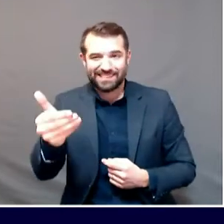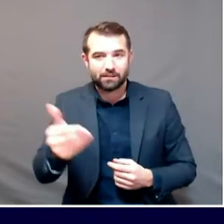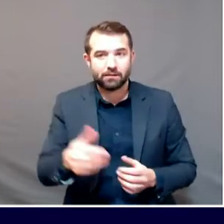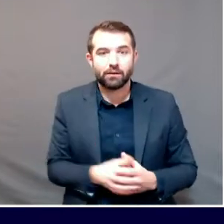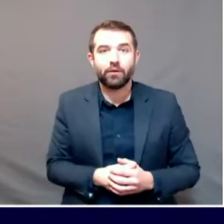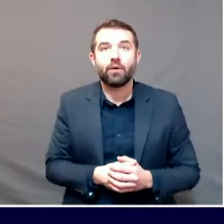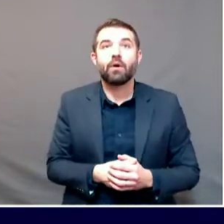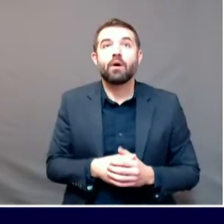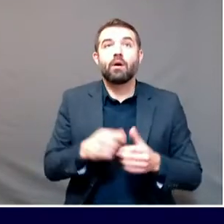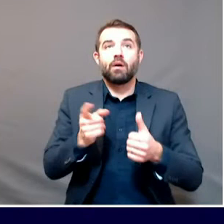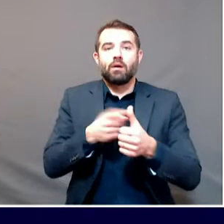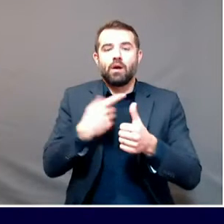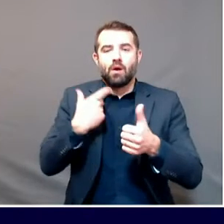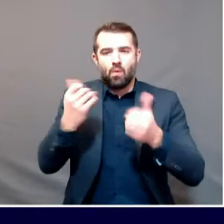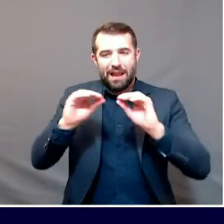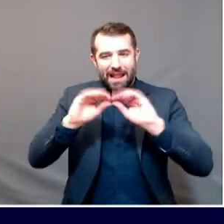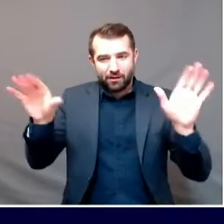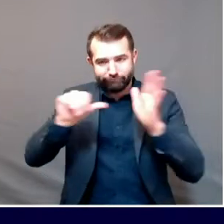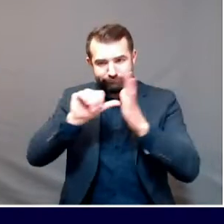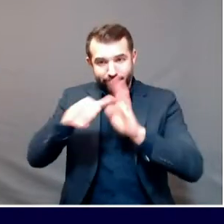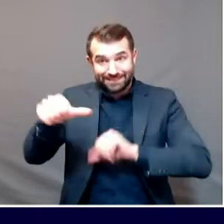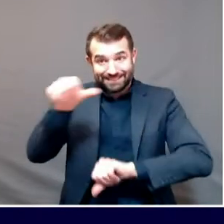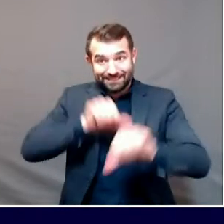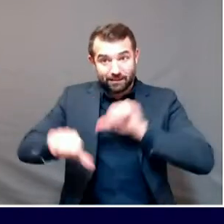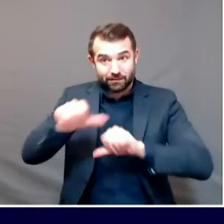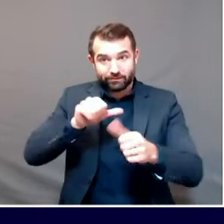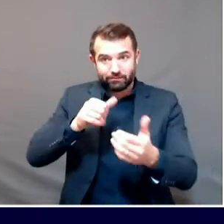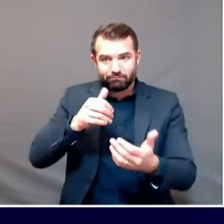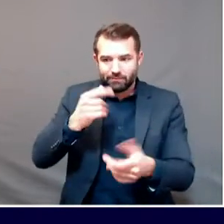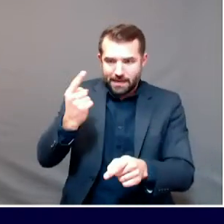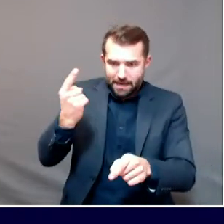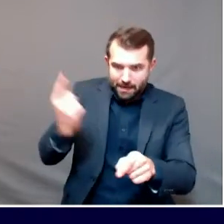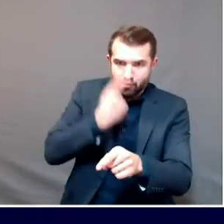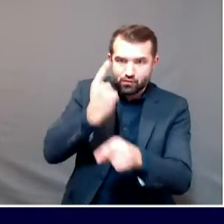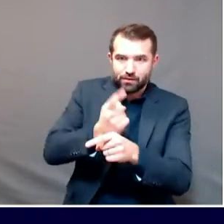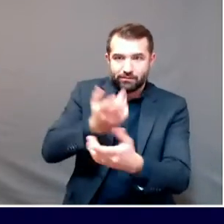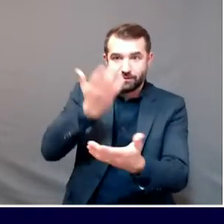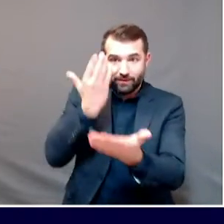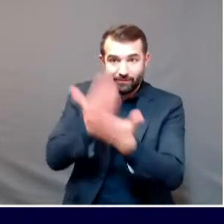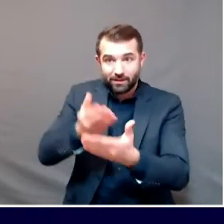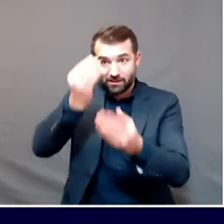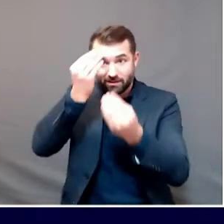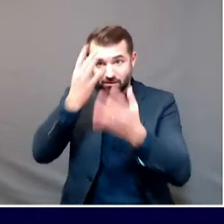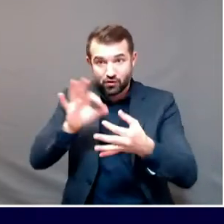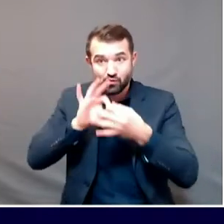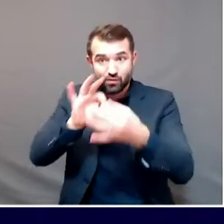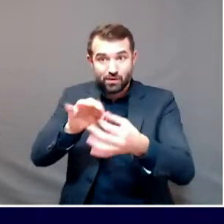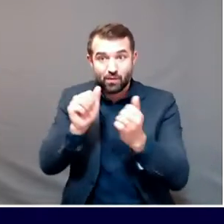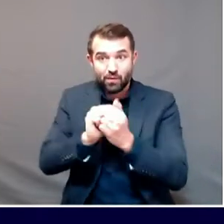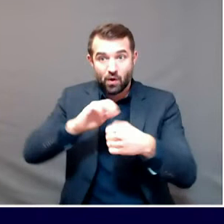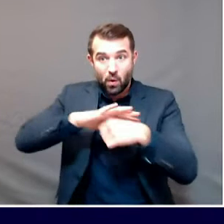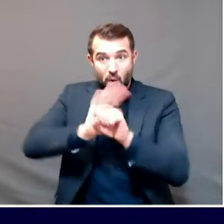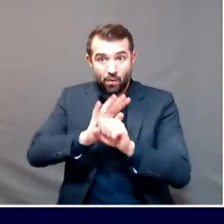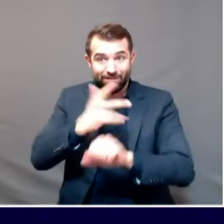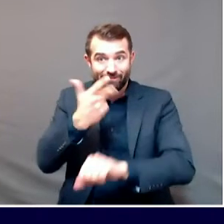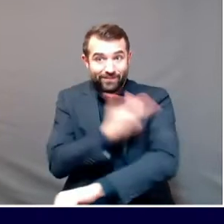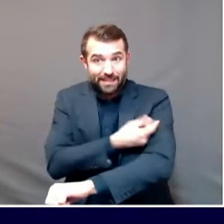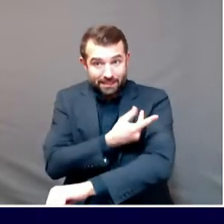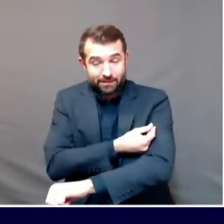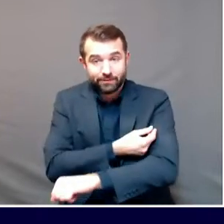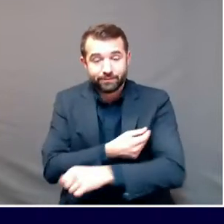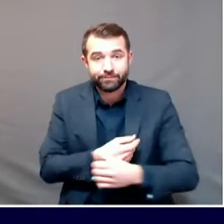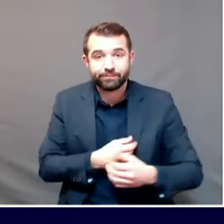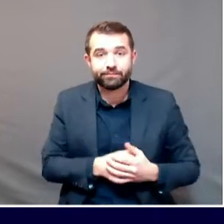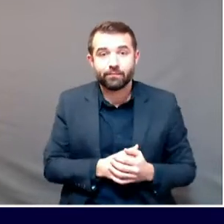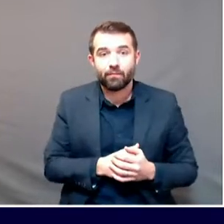information about where we stand with respect to the COVID-19 vaccine. And since I started doing this on Wednesday, I